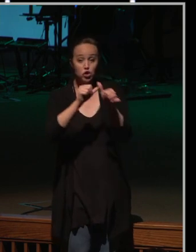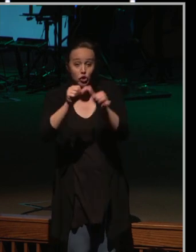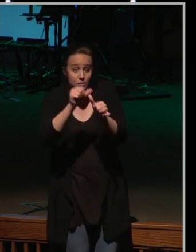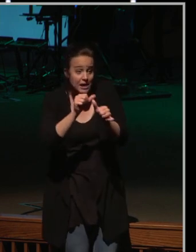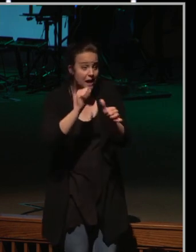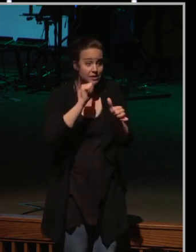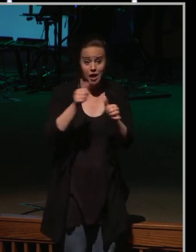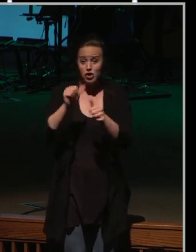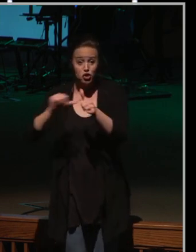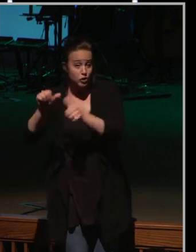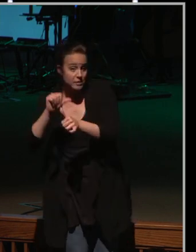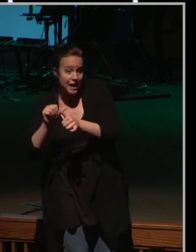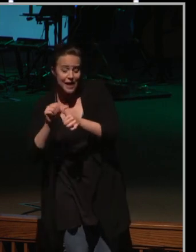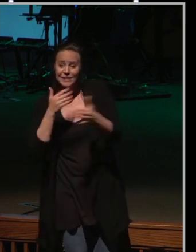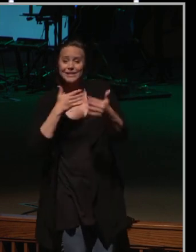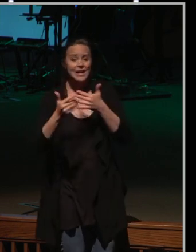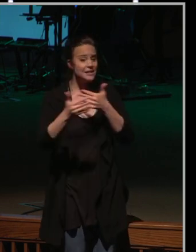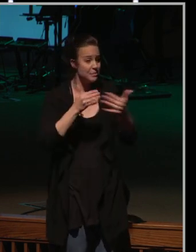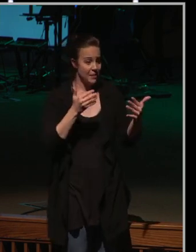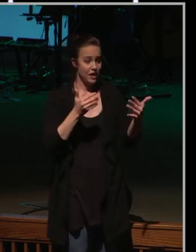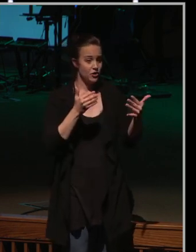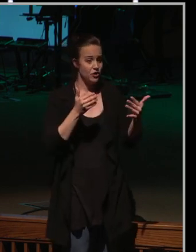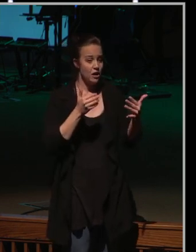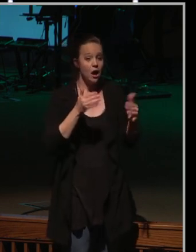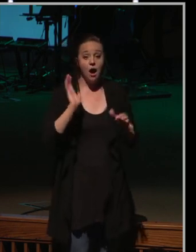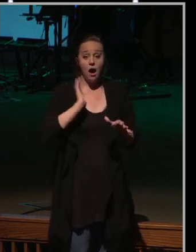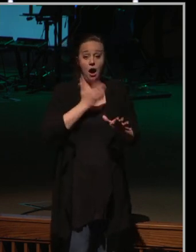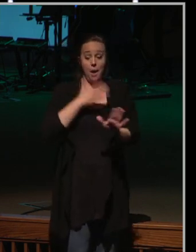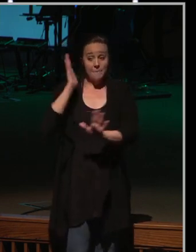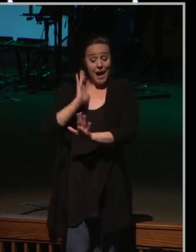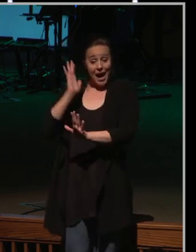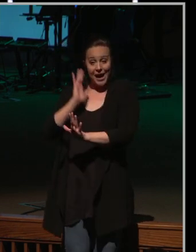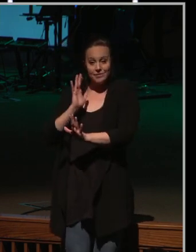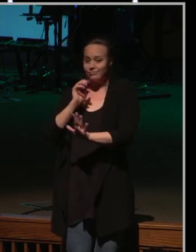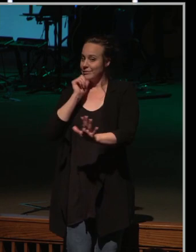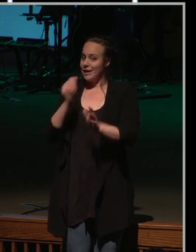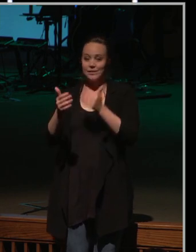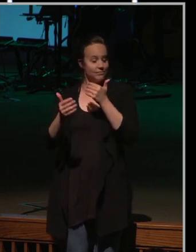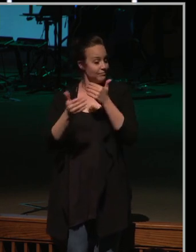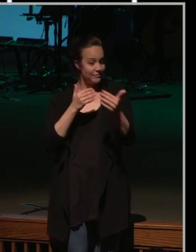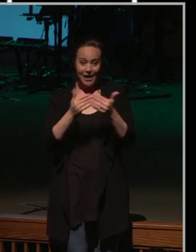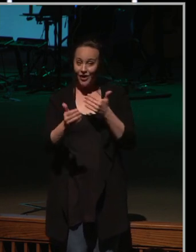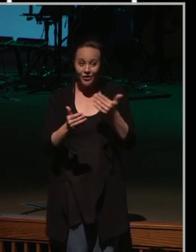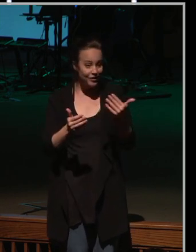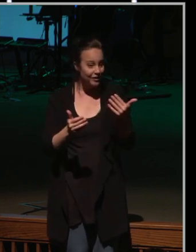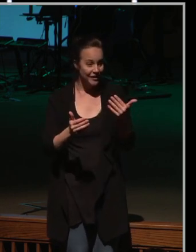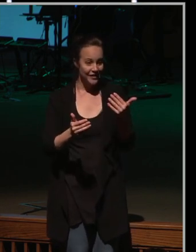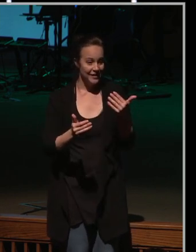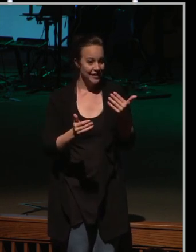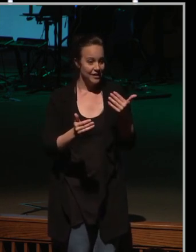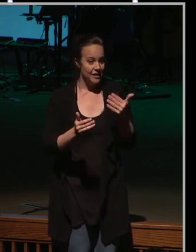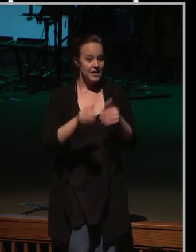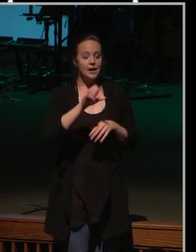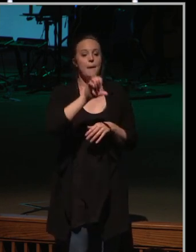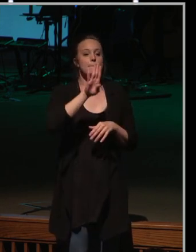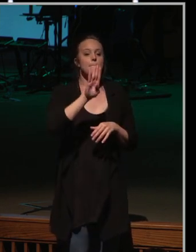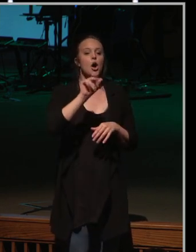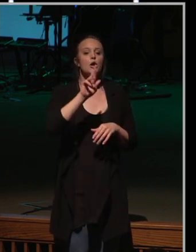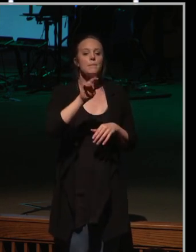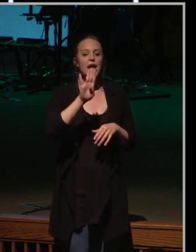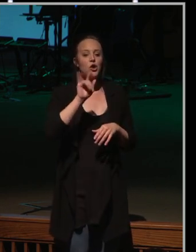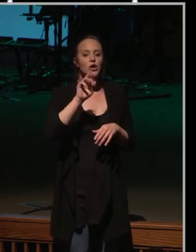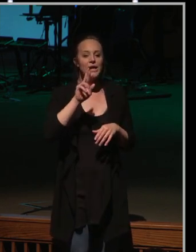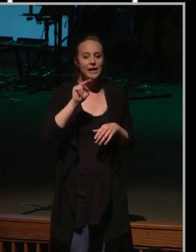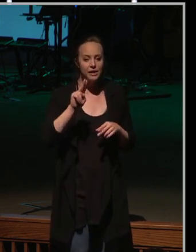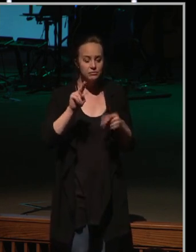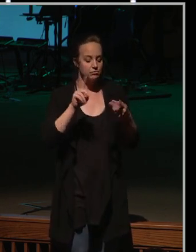religious practices and where we came from, those things shouldn't matter. There's not barbarian or Scythian. And Scythian is just like a rude